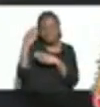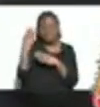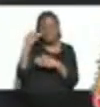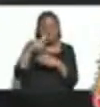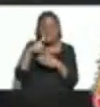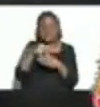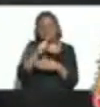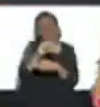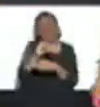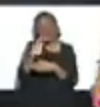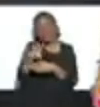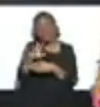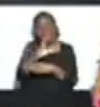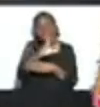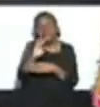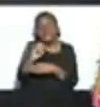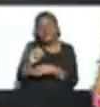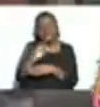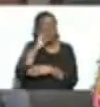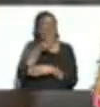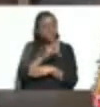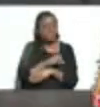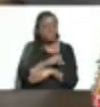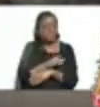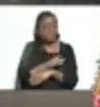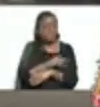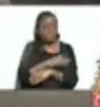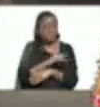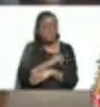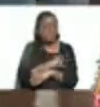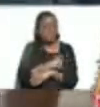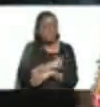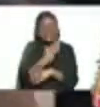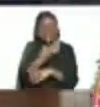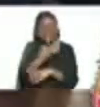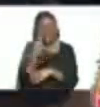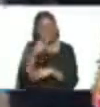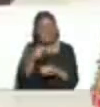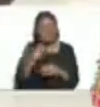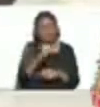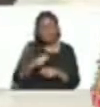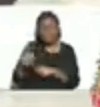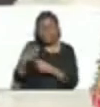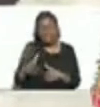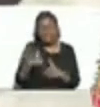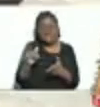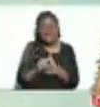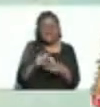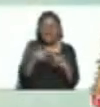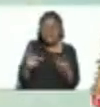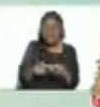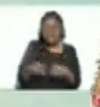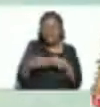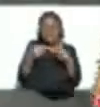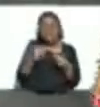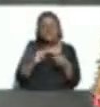Nassau Paradise Island Promotion Board, Joy Jibrilu, adding that for travelers, that particular destination offers a number of